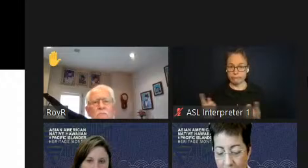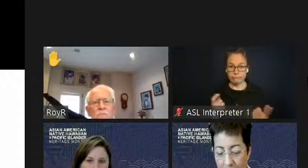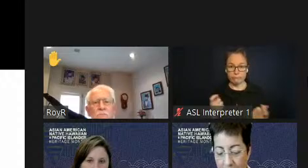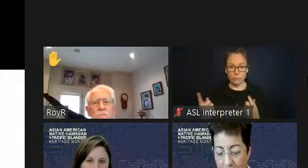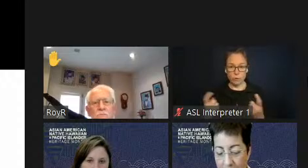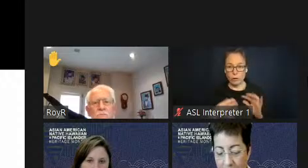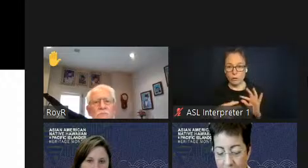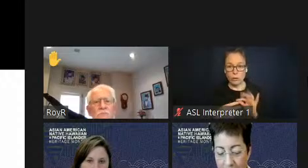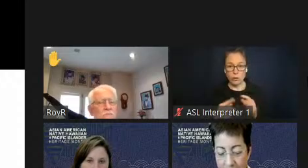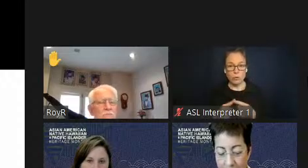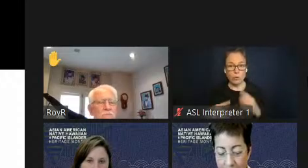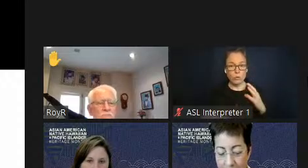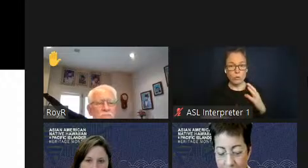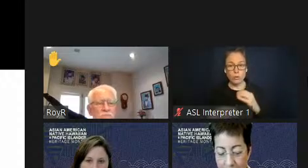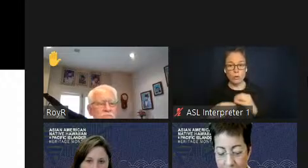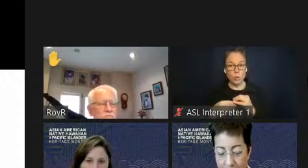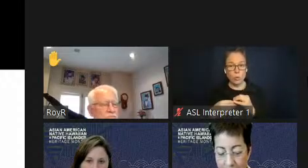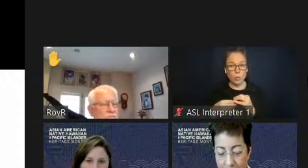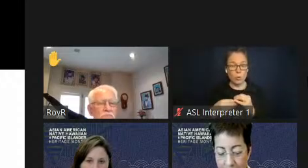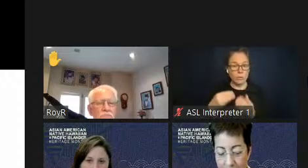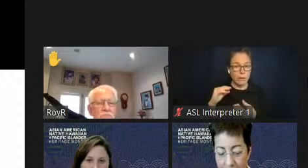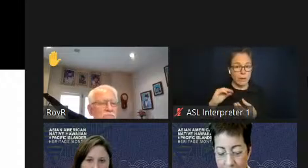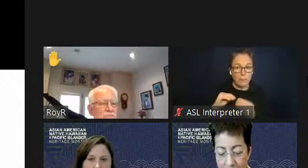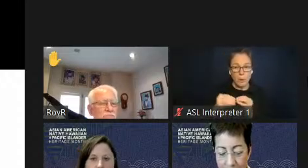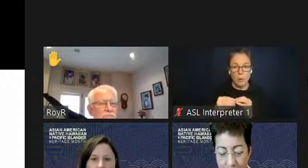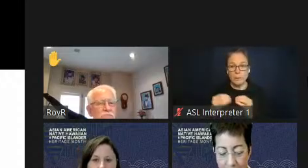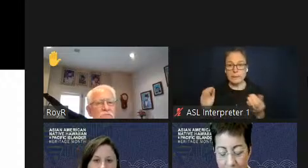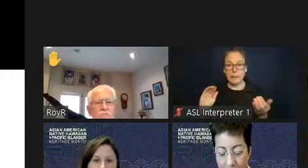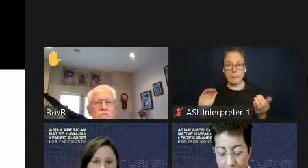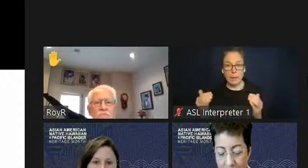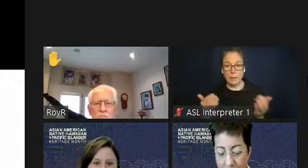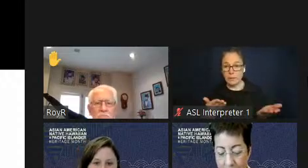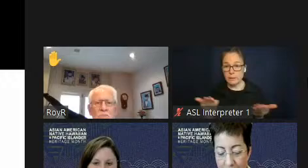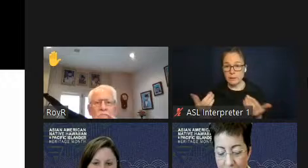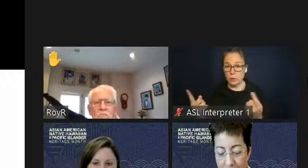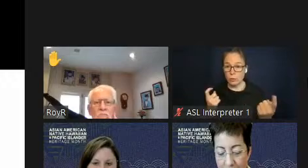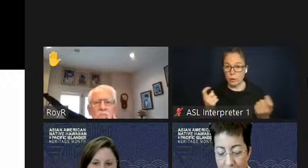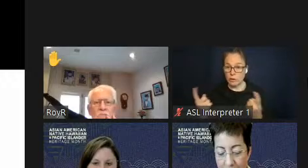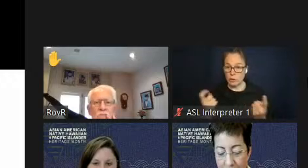the comparisons that's been presented.